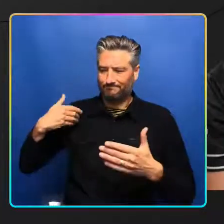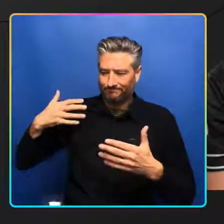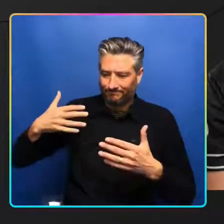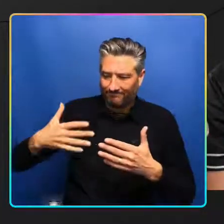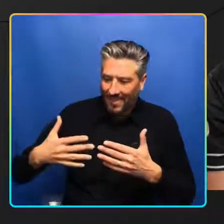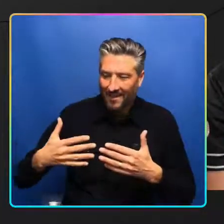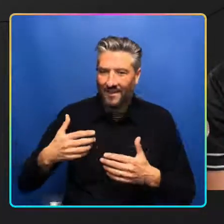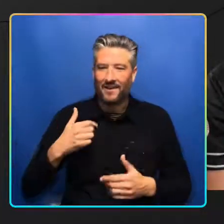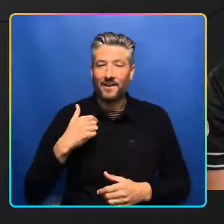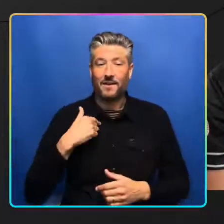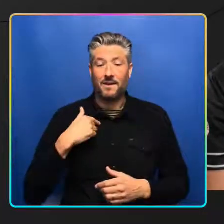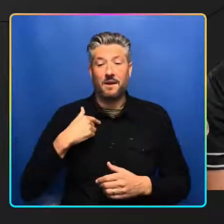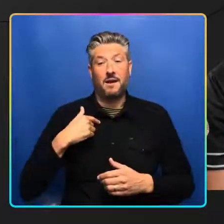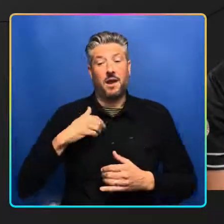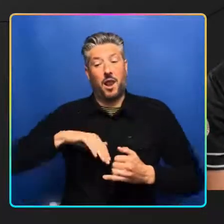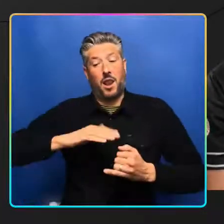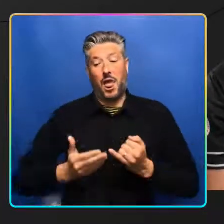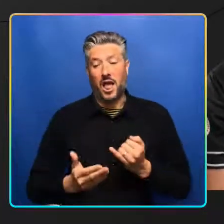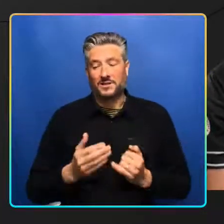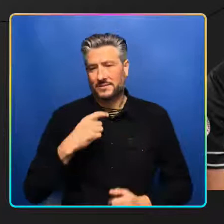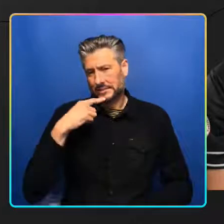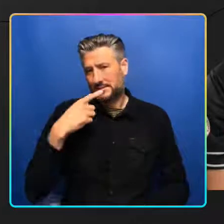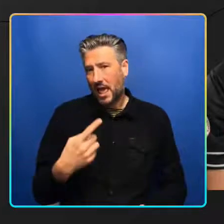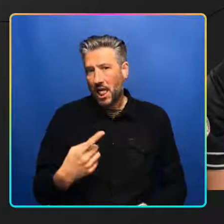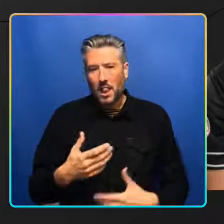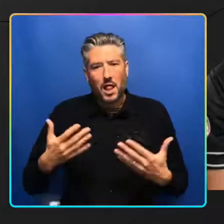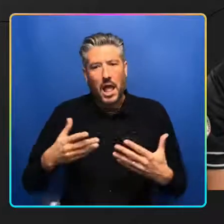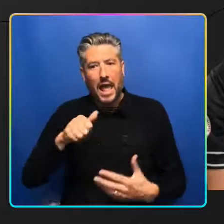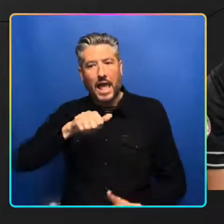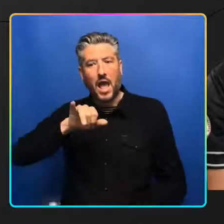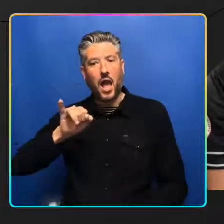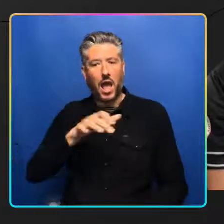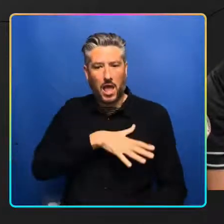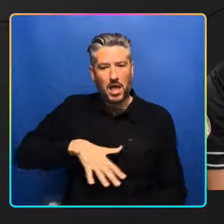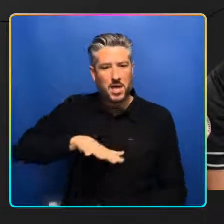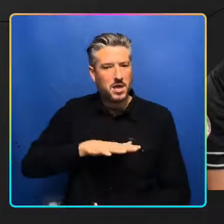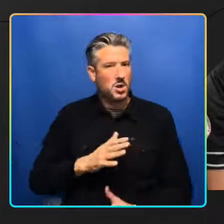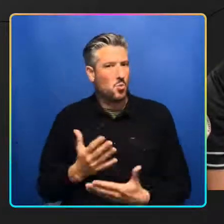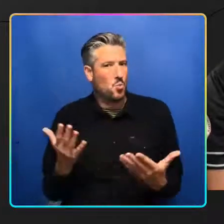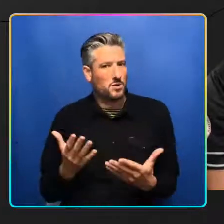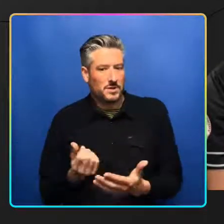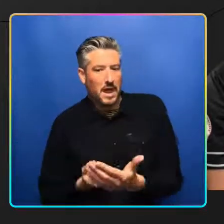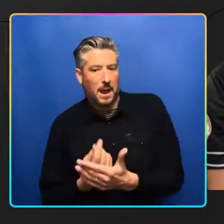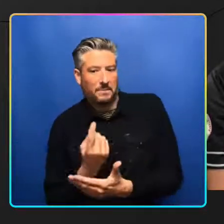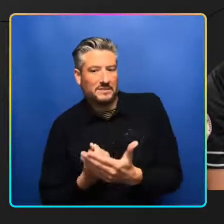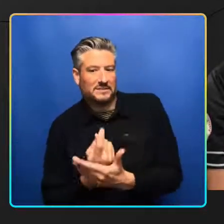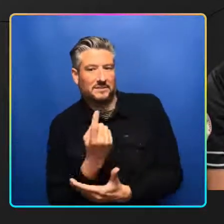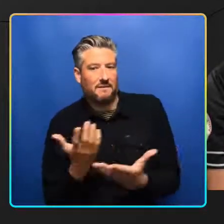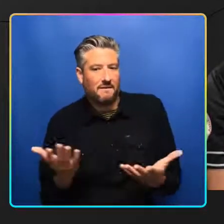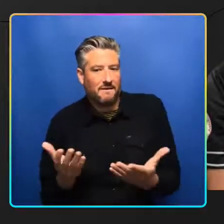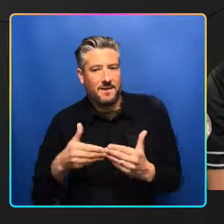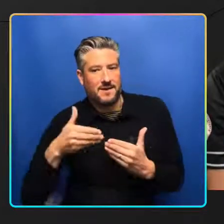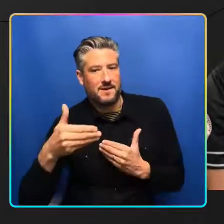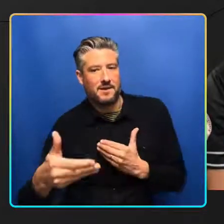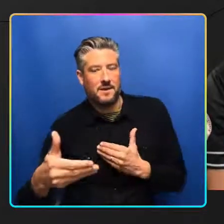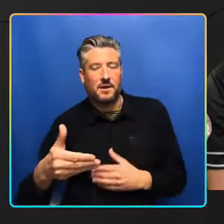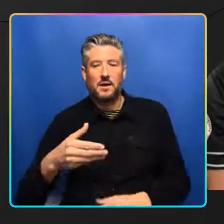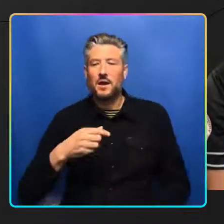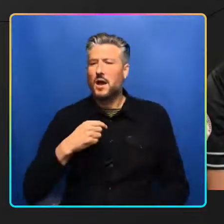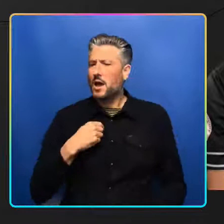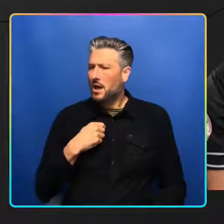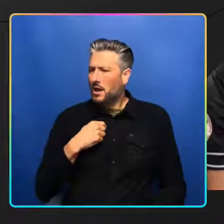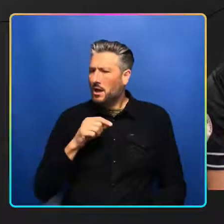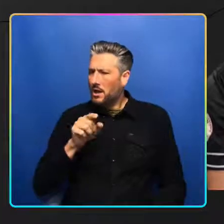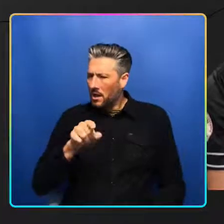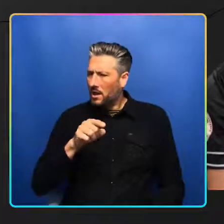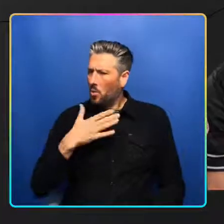AI space and the event space. So, Henk, we wanted to talk a bit about the AI show. Can you tell us a little bit more